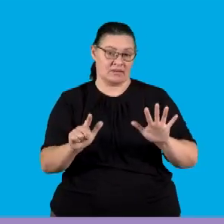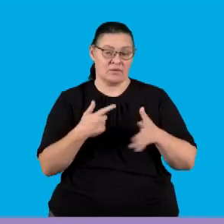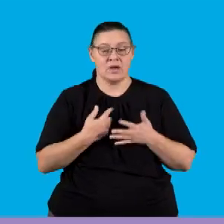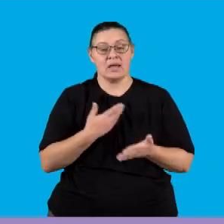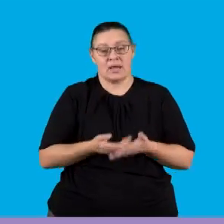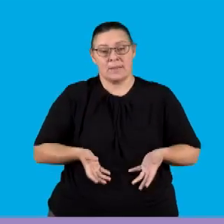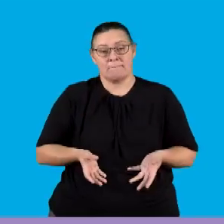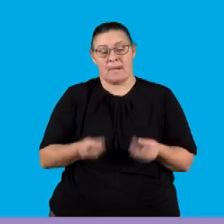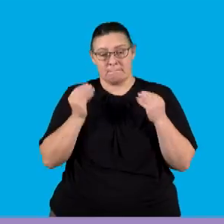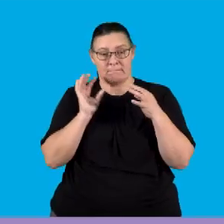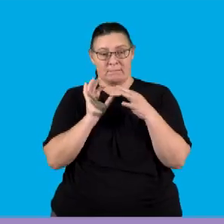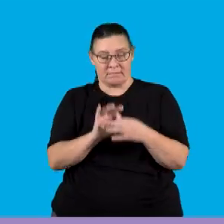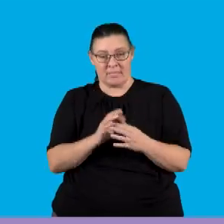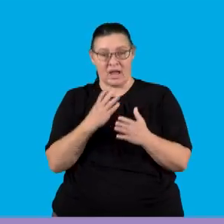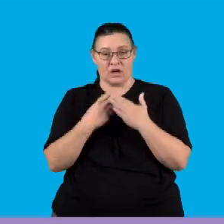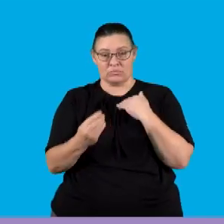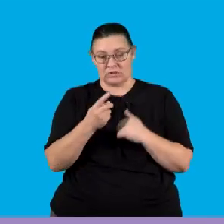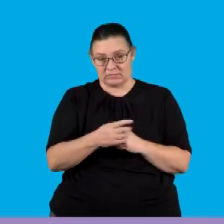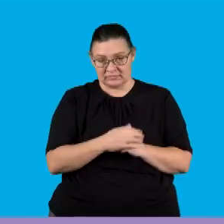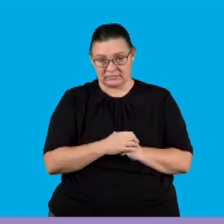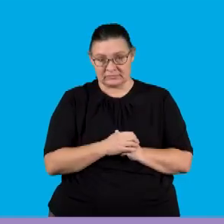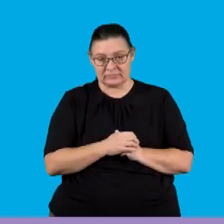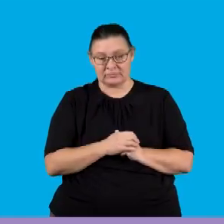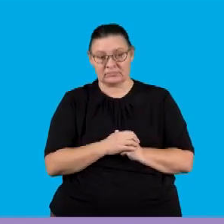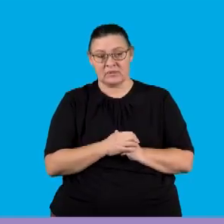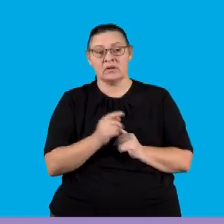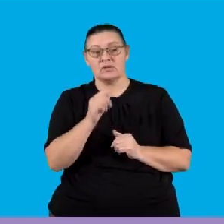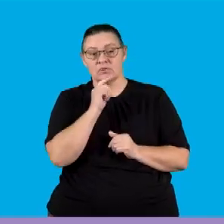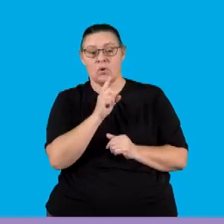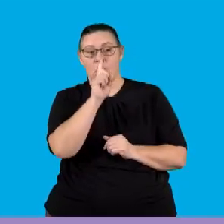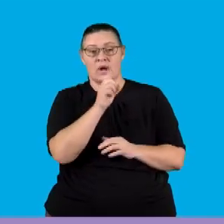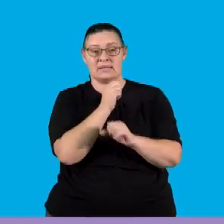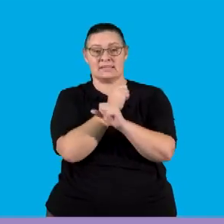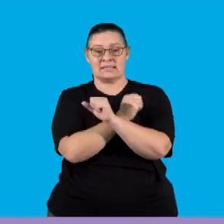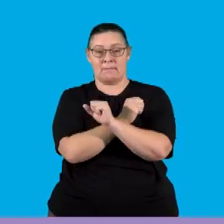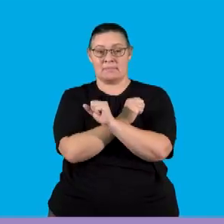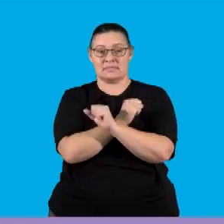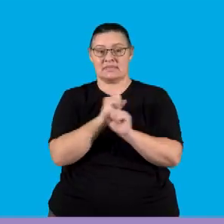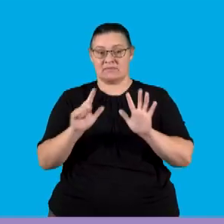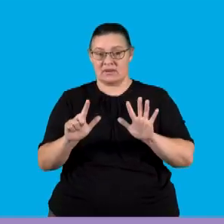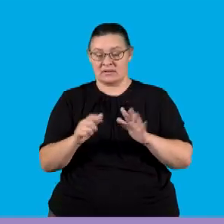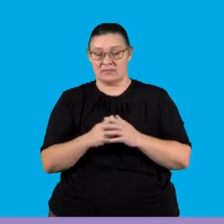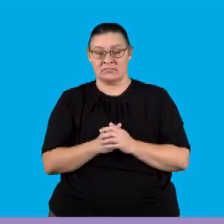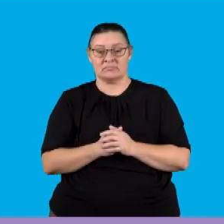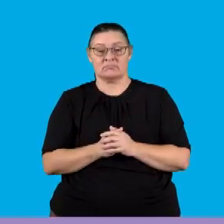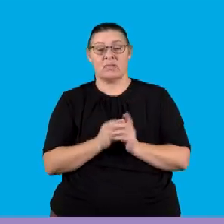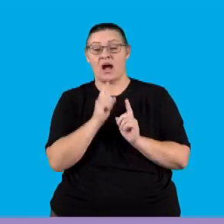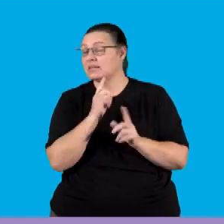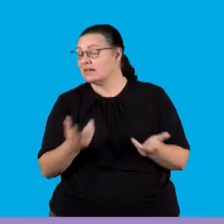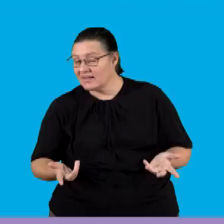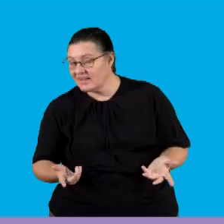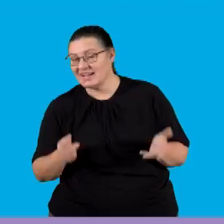by 7 to get the corresponding output value. So what is 1 multiplied by